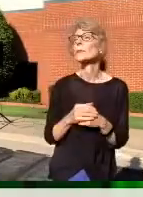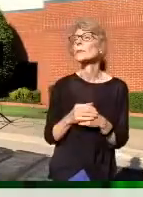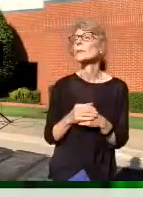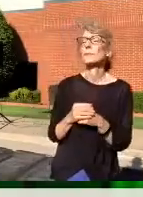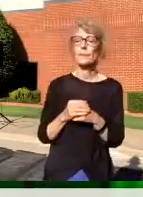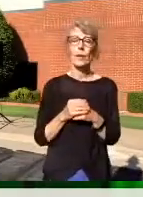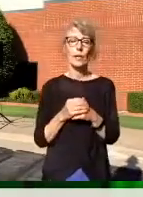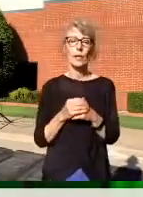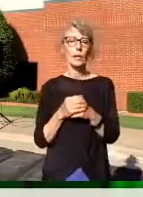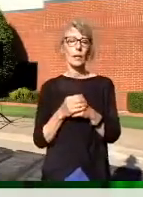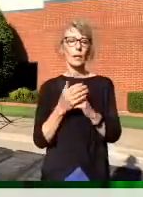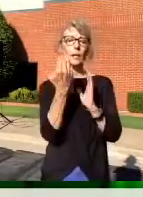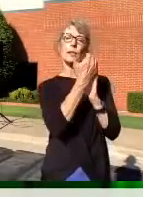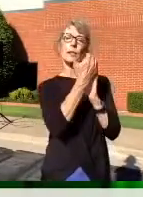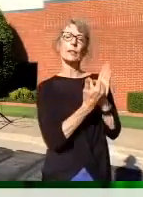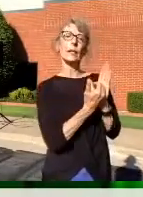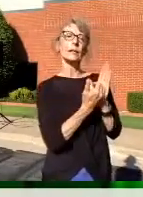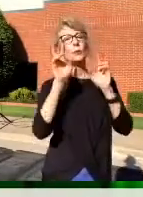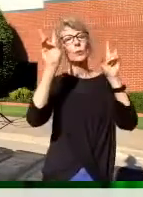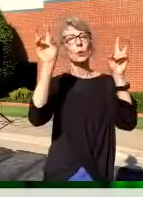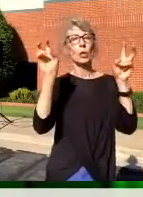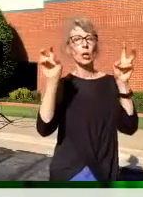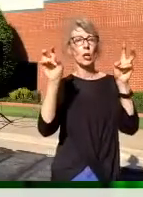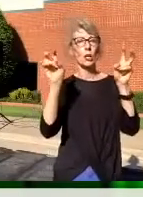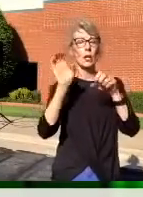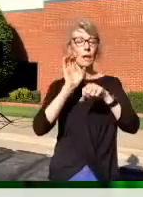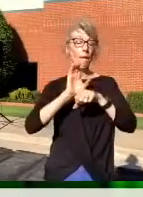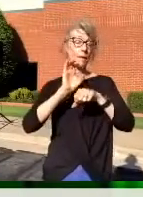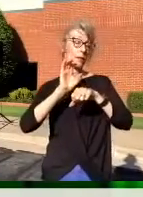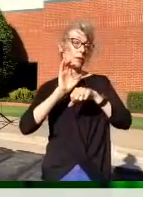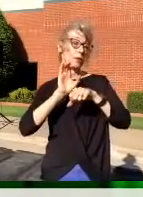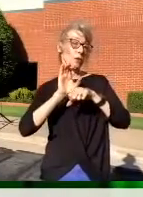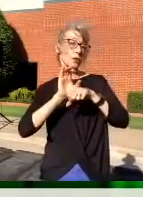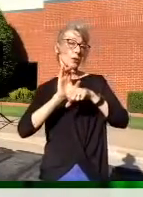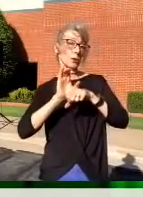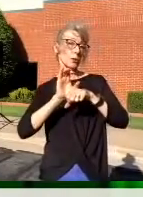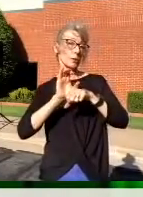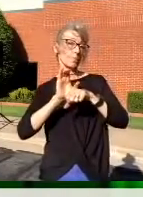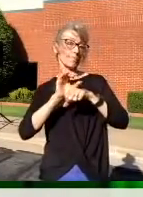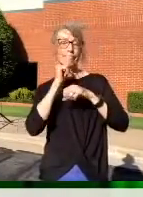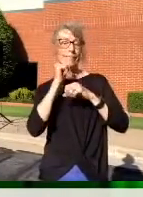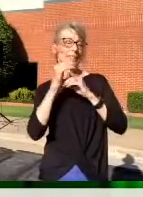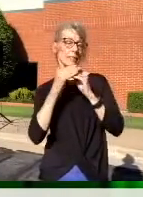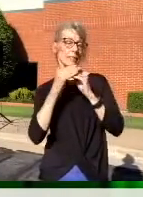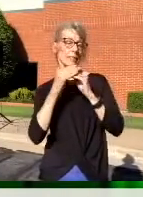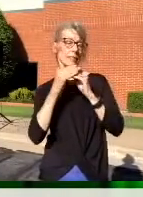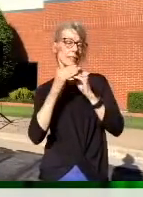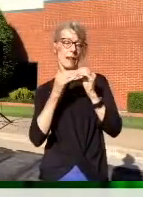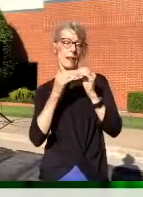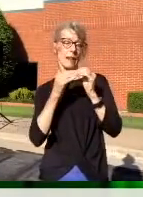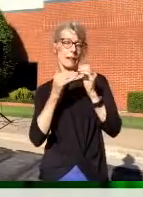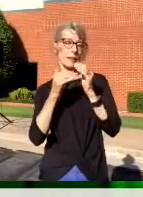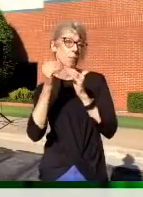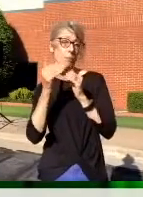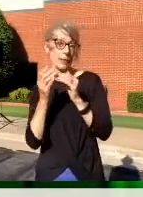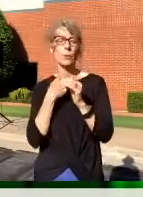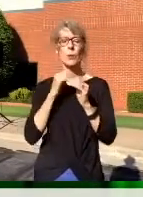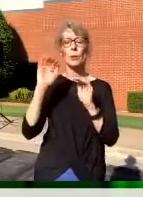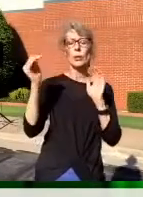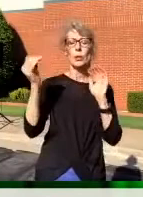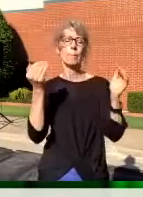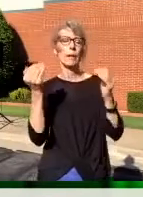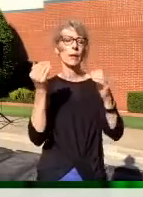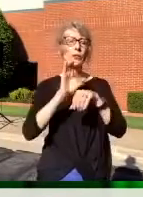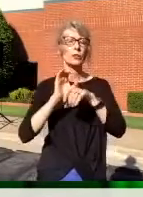Building, and we looked at metaphors for the church, and there was one metaphor I didn't get to do. So I'm going to finish that series today before we start our new